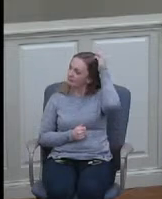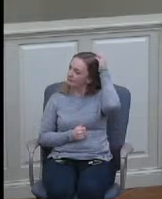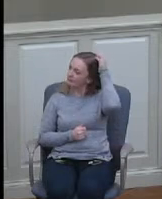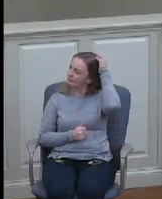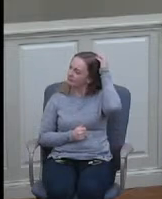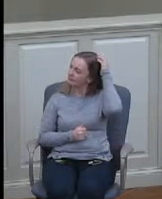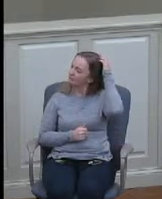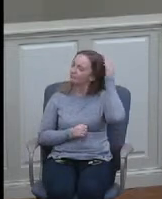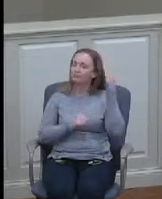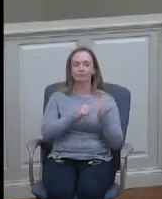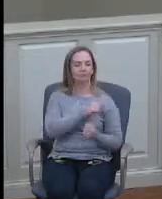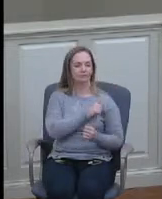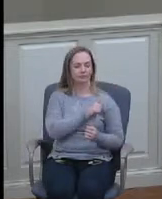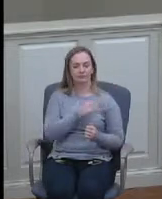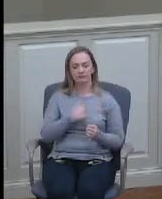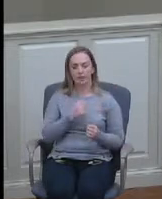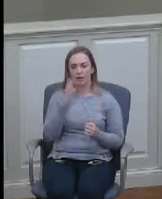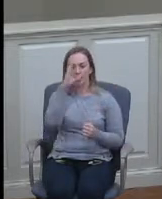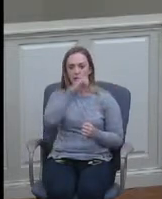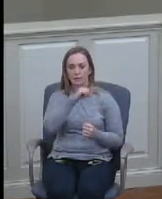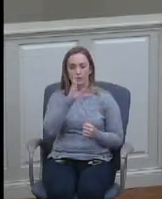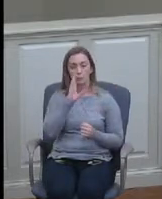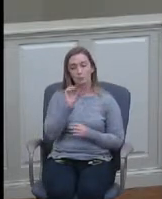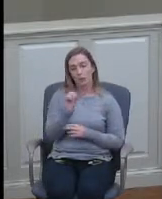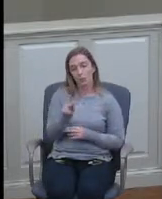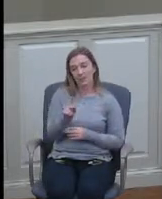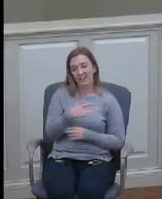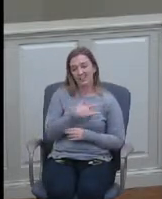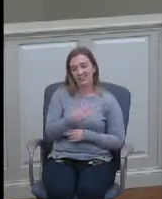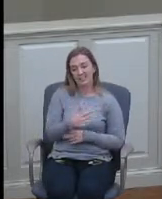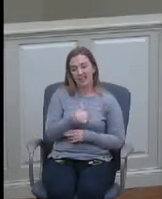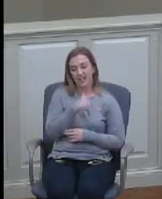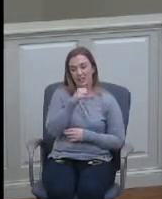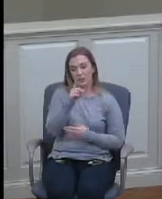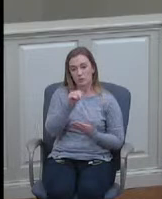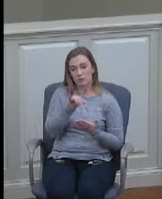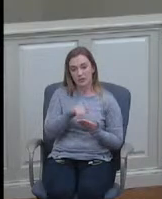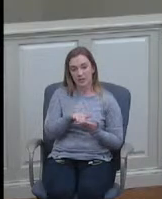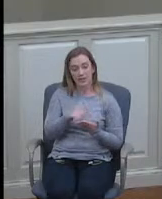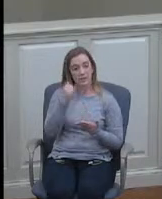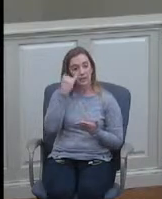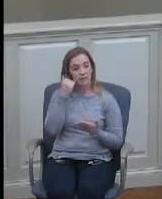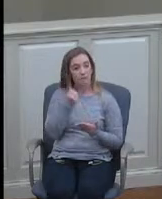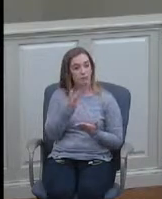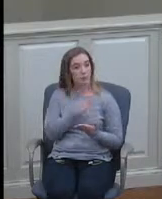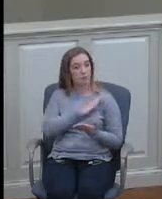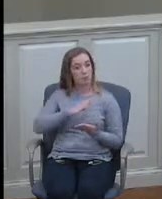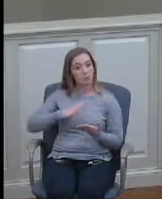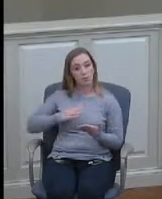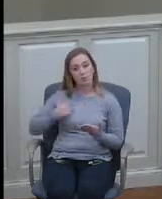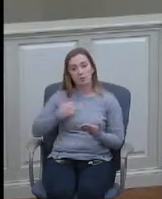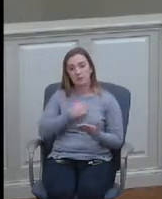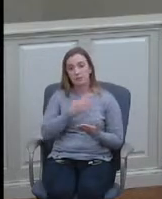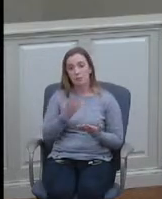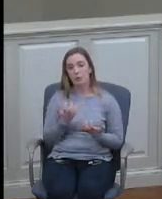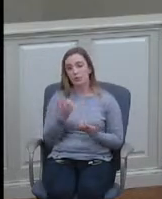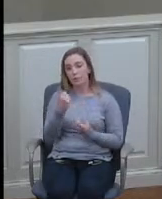And I guess it would be okay, we usually don't do this, but if any of you volunteers, board members want to ask us questions,